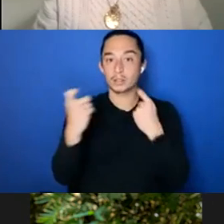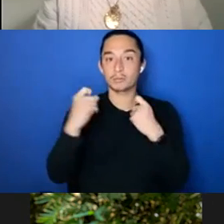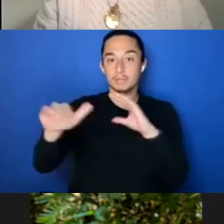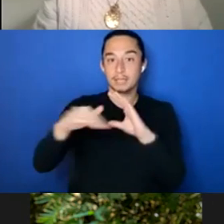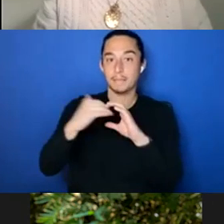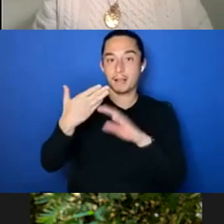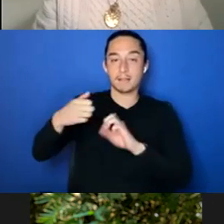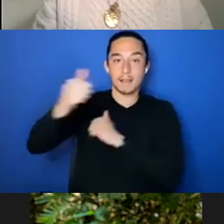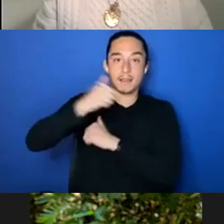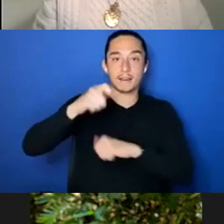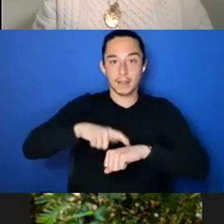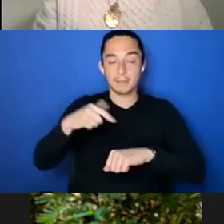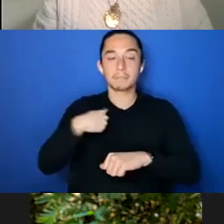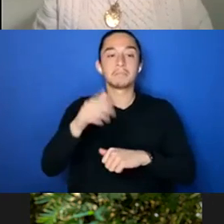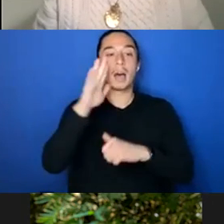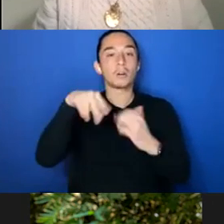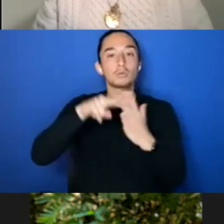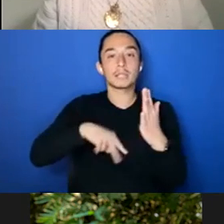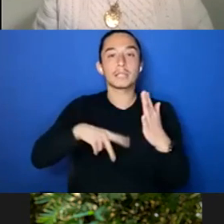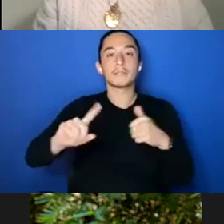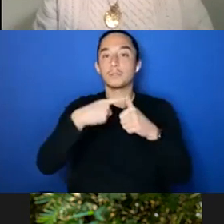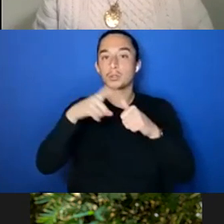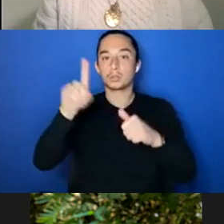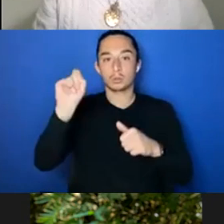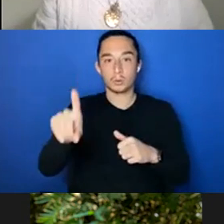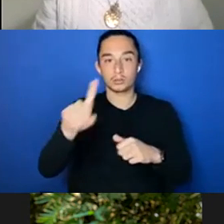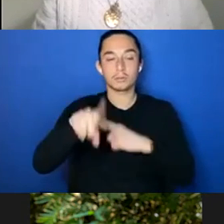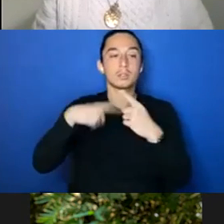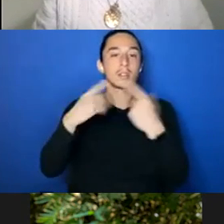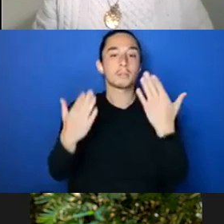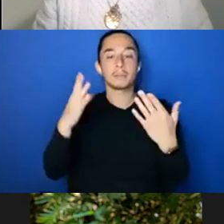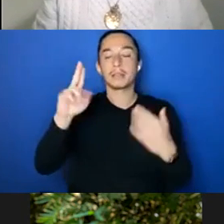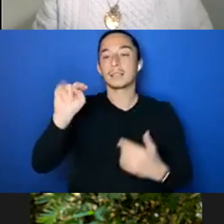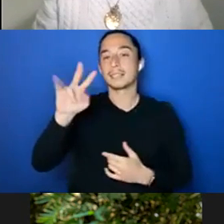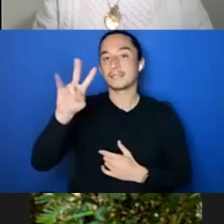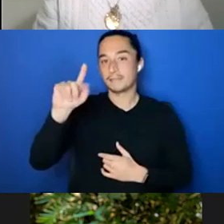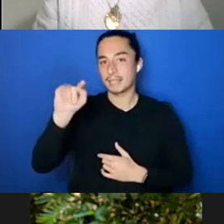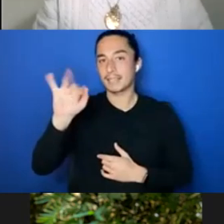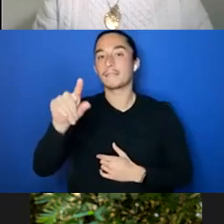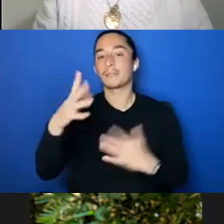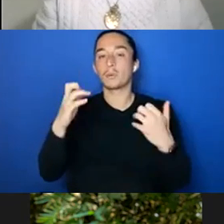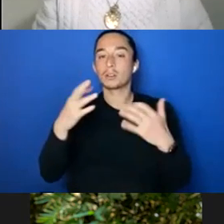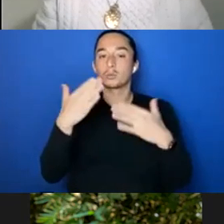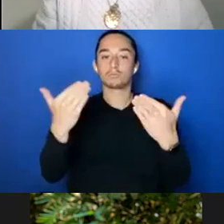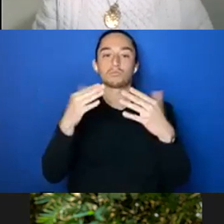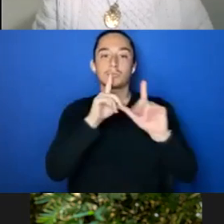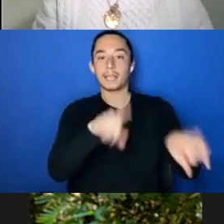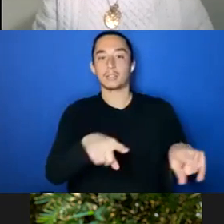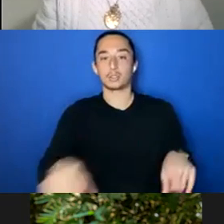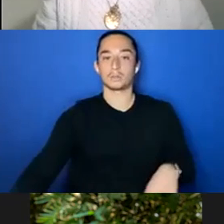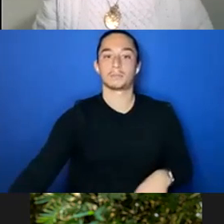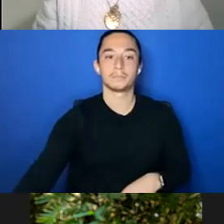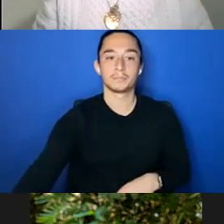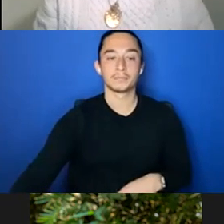And if I could read the first question, and then maybe Nivit, if you want to share your answer to that. One of the